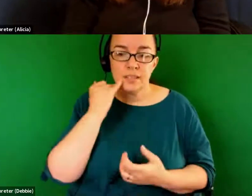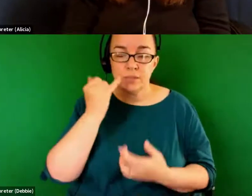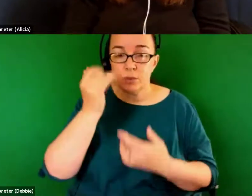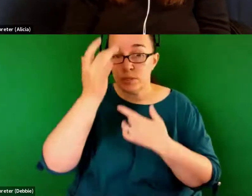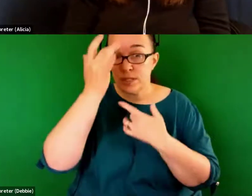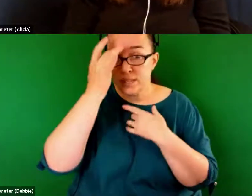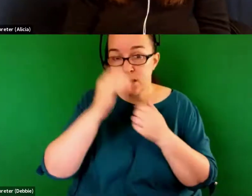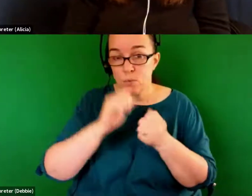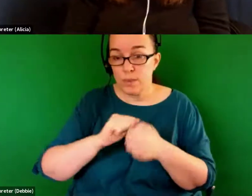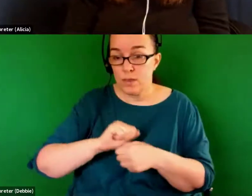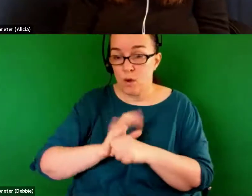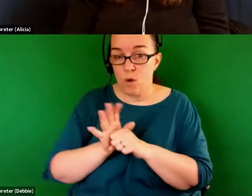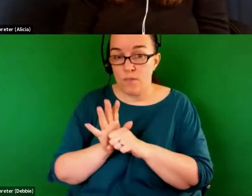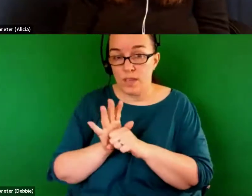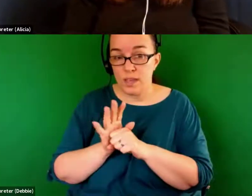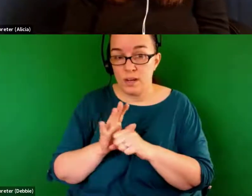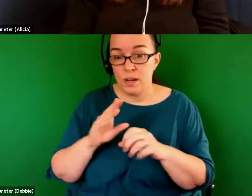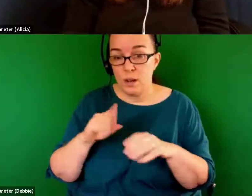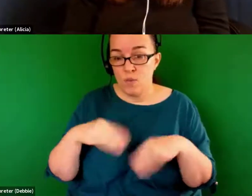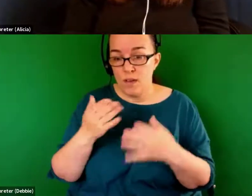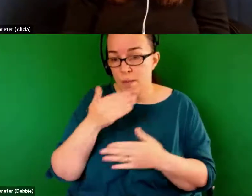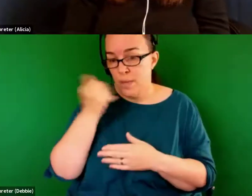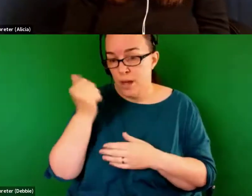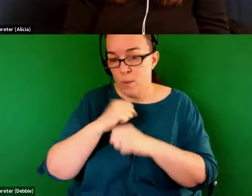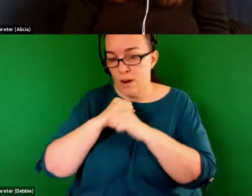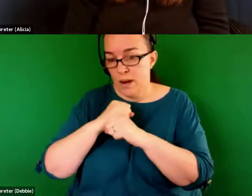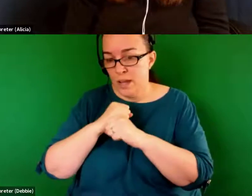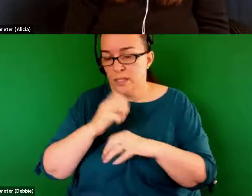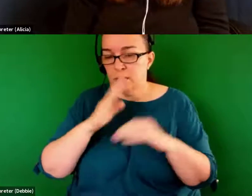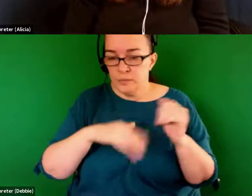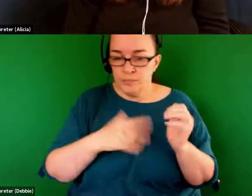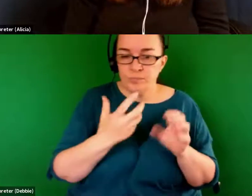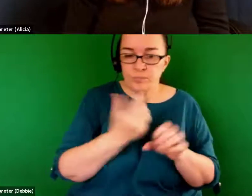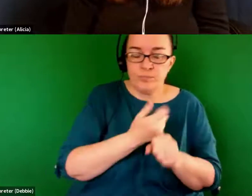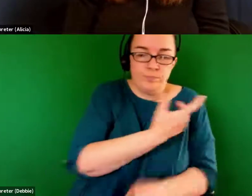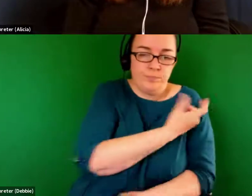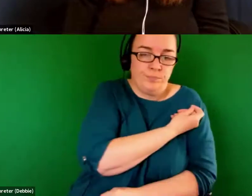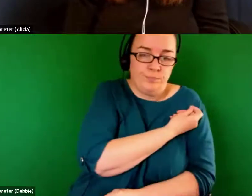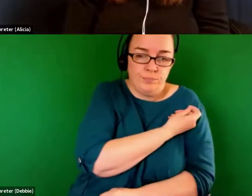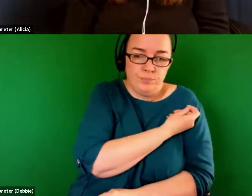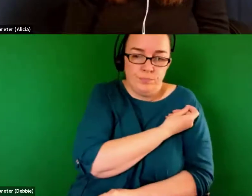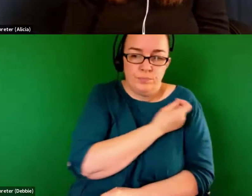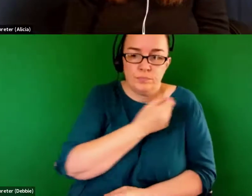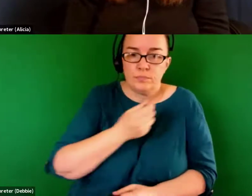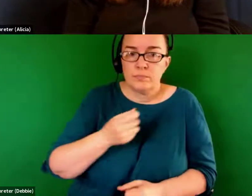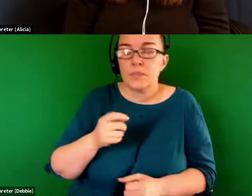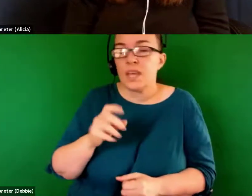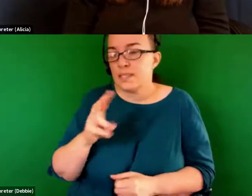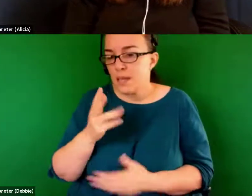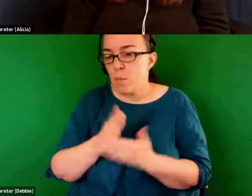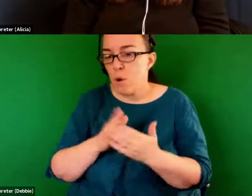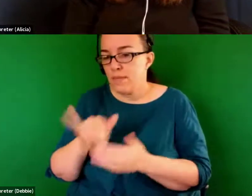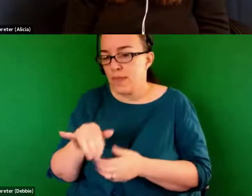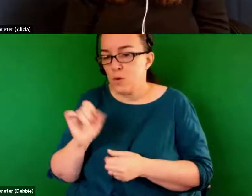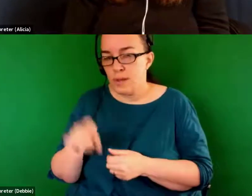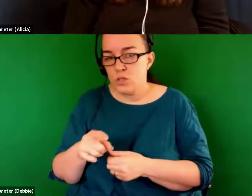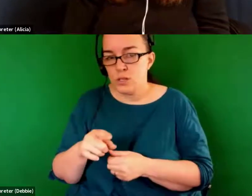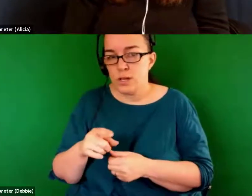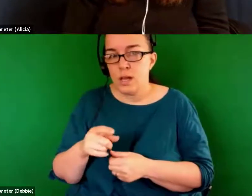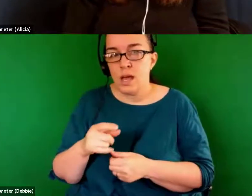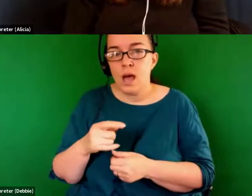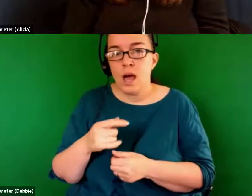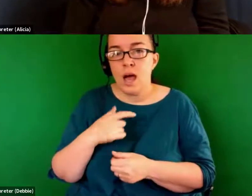COVID-19 provide better protection than receiving one of the vaccines? The second part of the question, I'm going